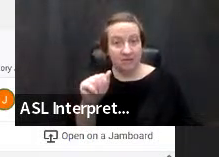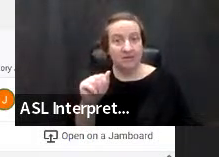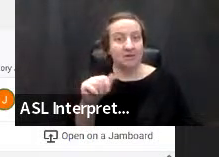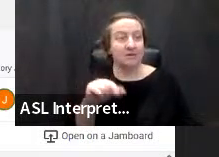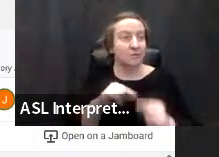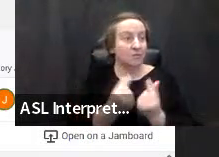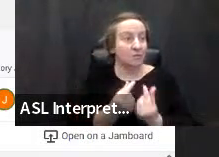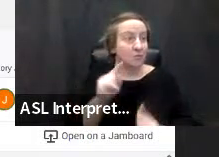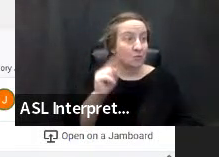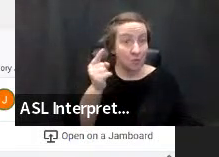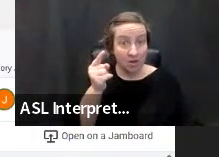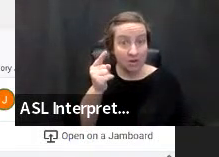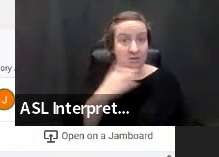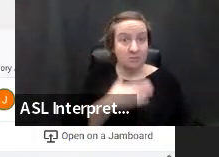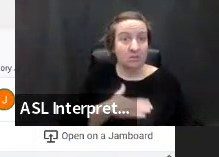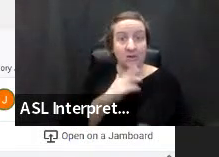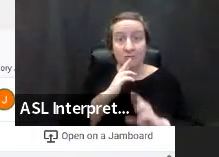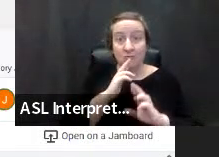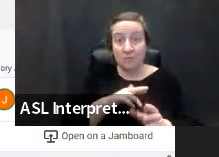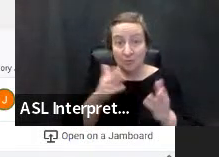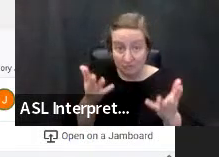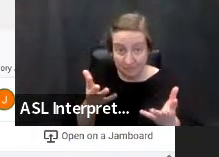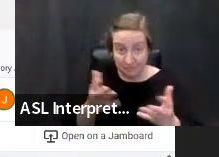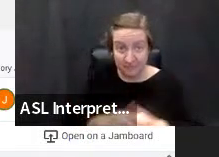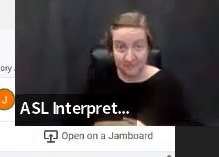one, please report out.